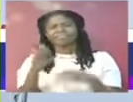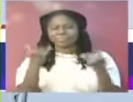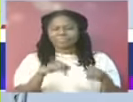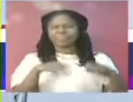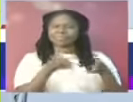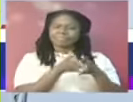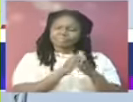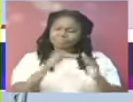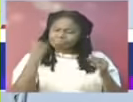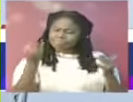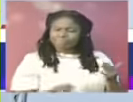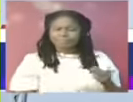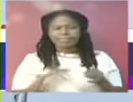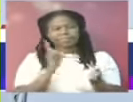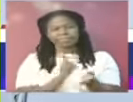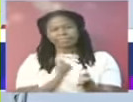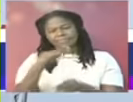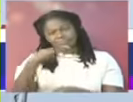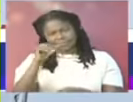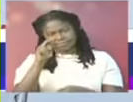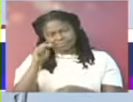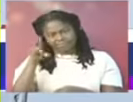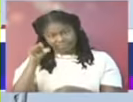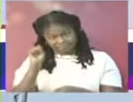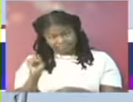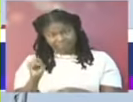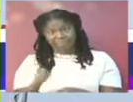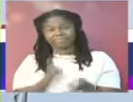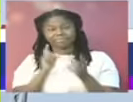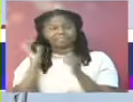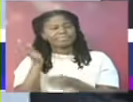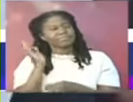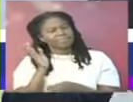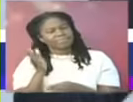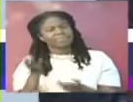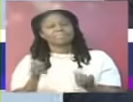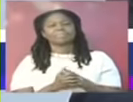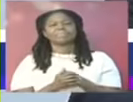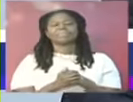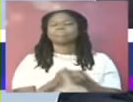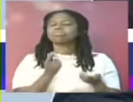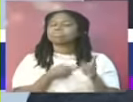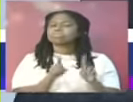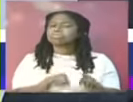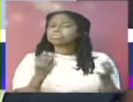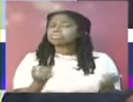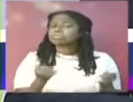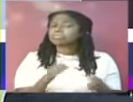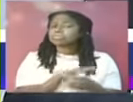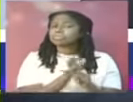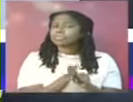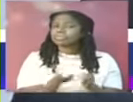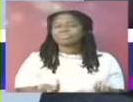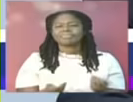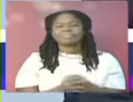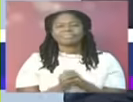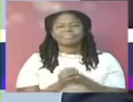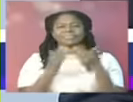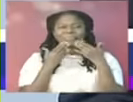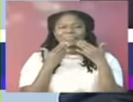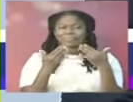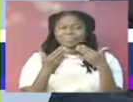clinical, vaccination, and epidemiological updates. Dr. Hines. Thank you, Mr. Alexander. Good morning to